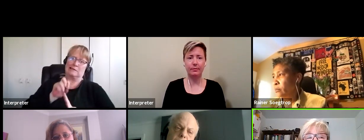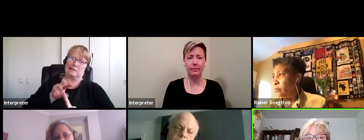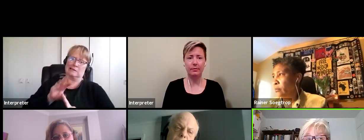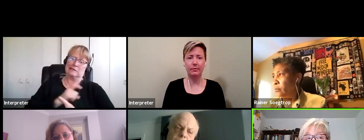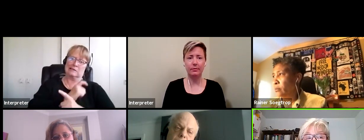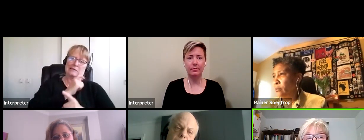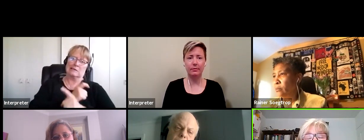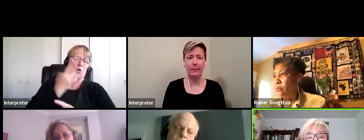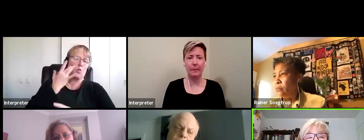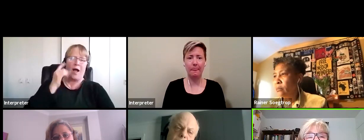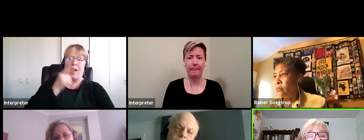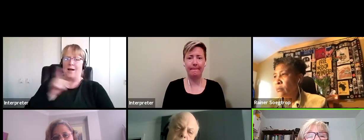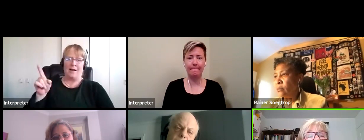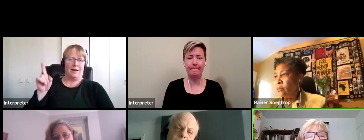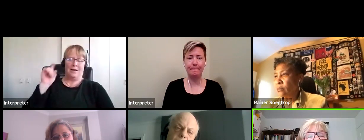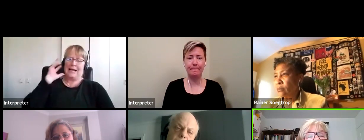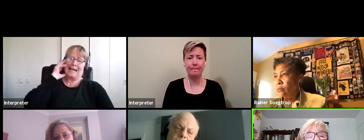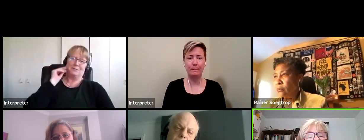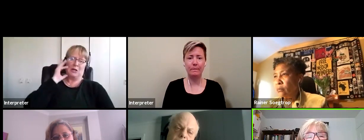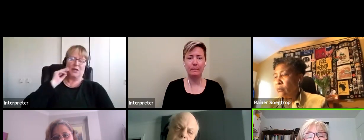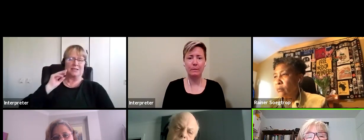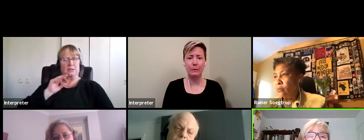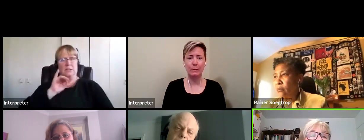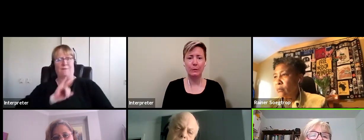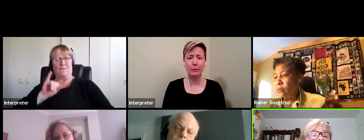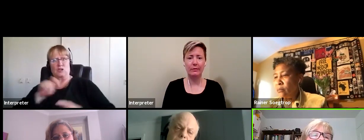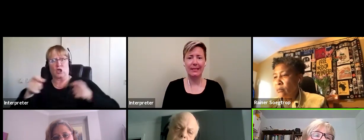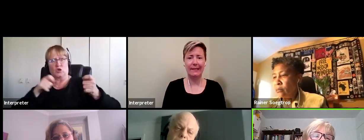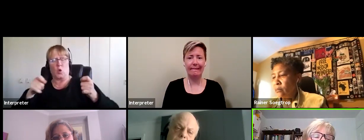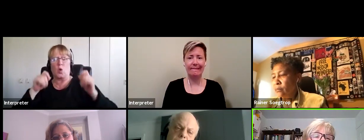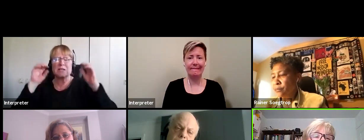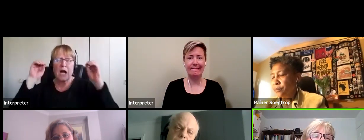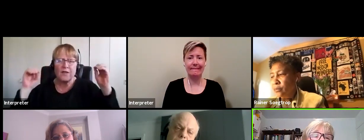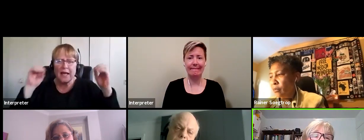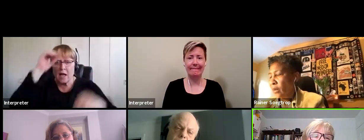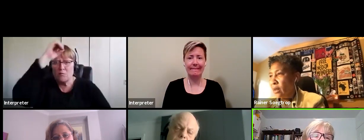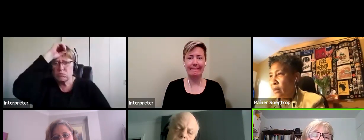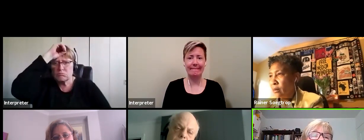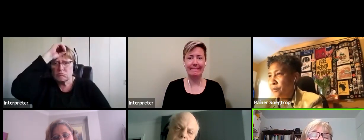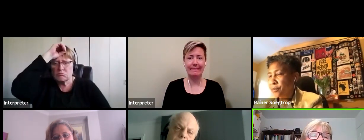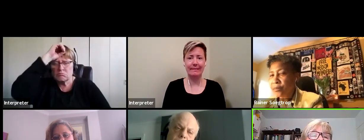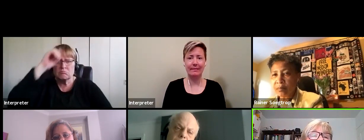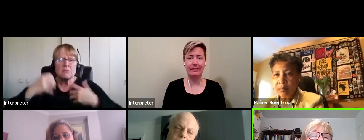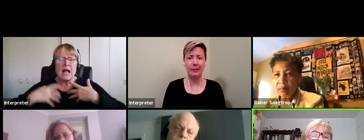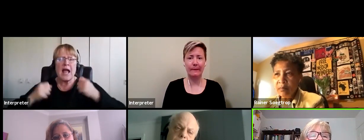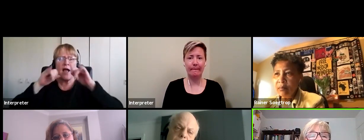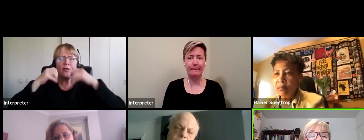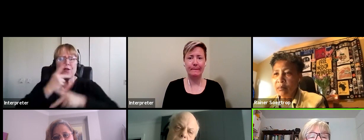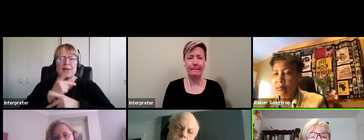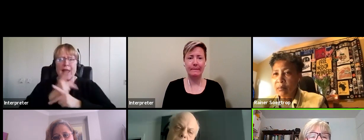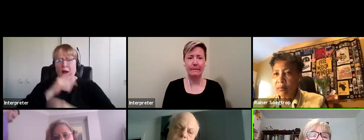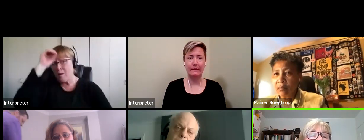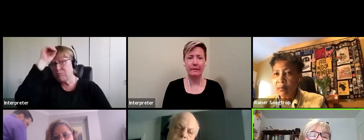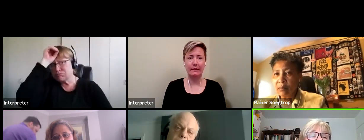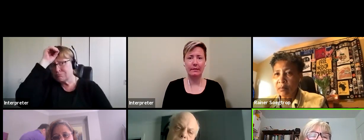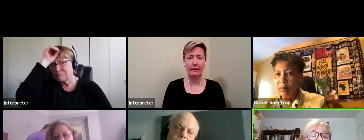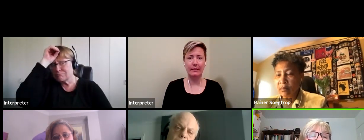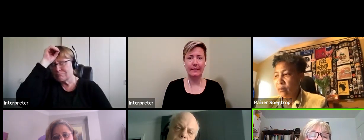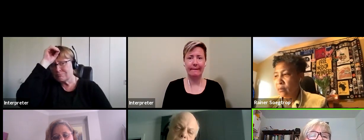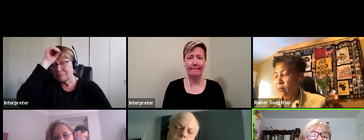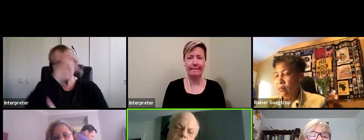have little to no experience with any kind of infection control. And they don't really understand healthcare. They're just being hired because there's no one else to provide the care in